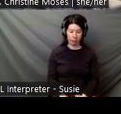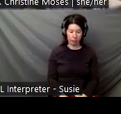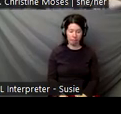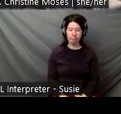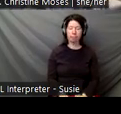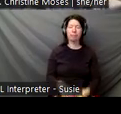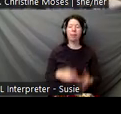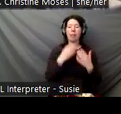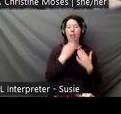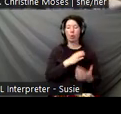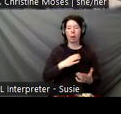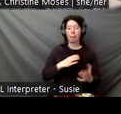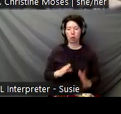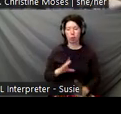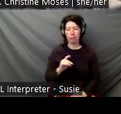Thank you, Commissioner Debbie.